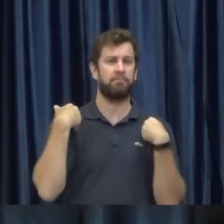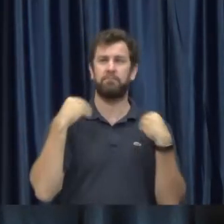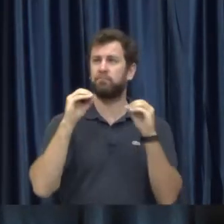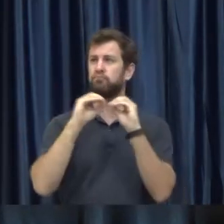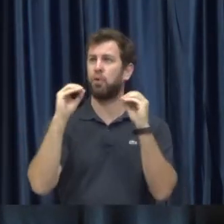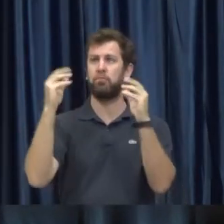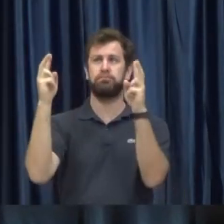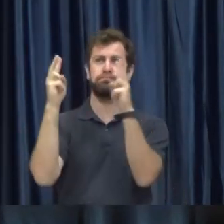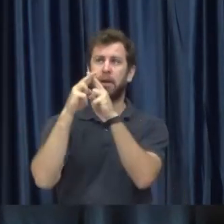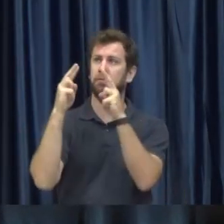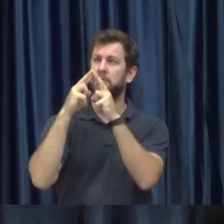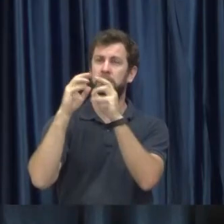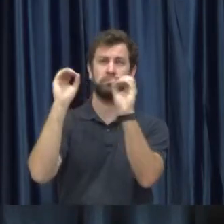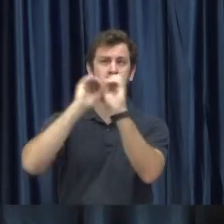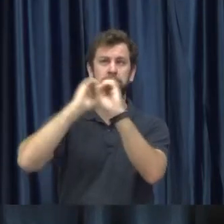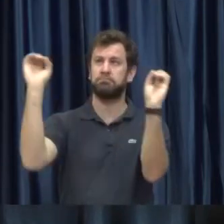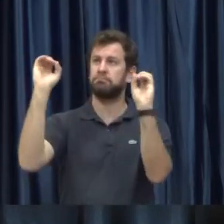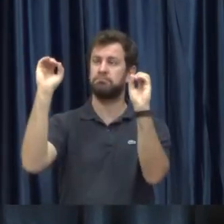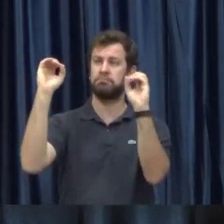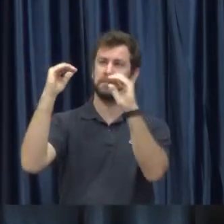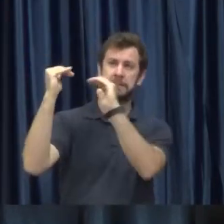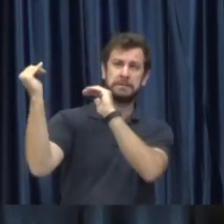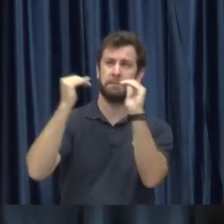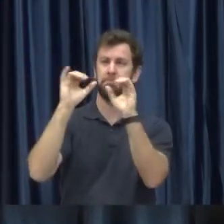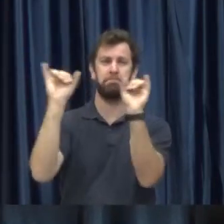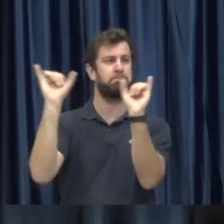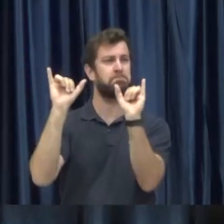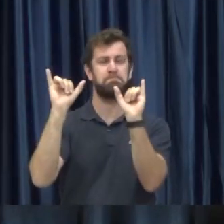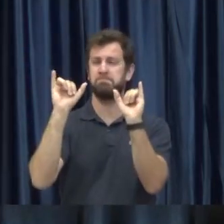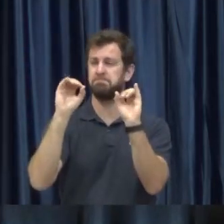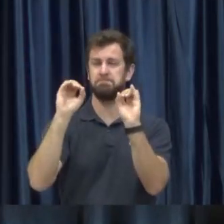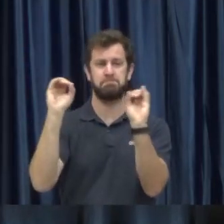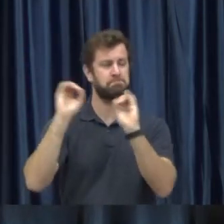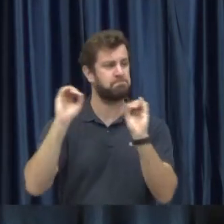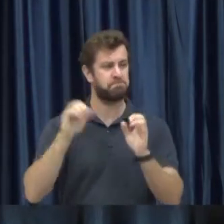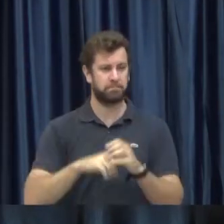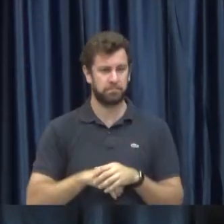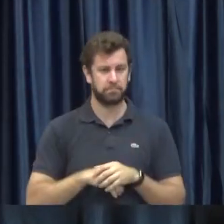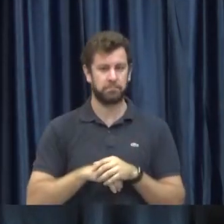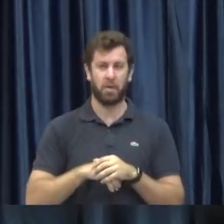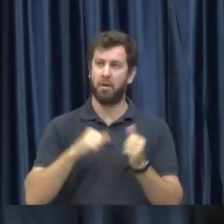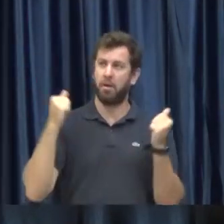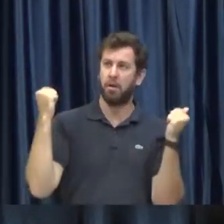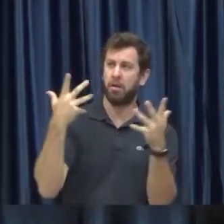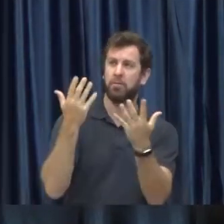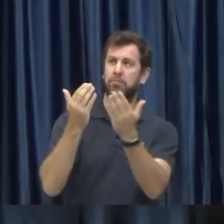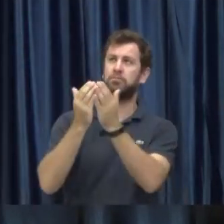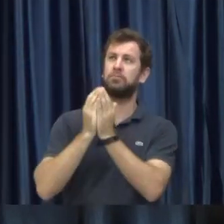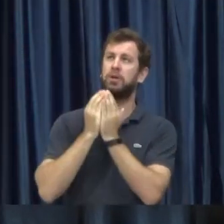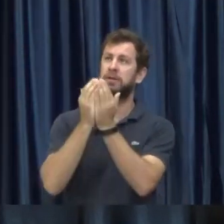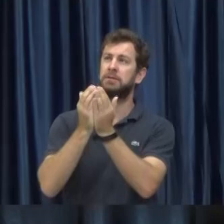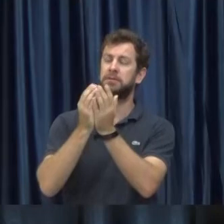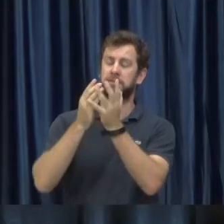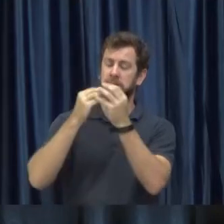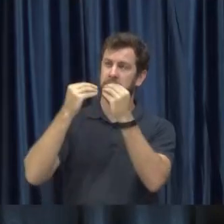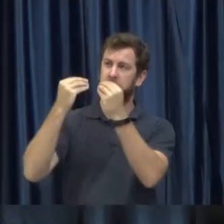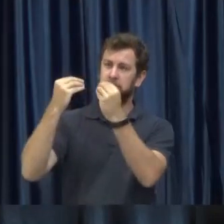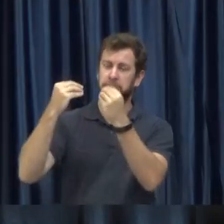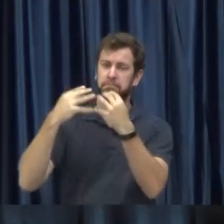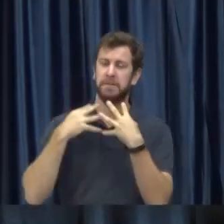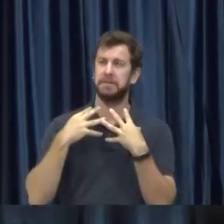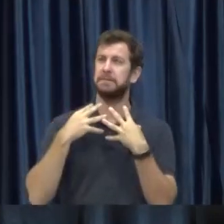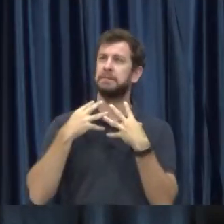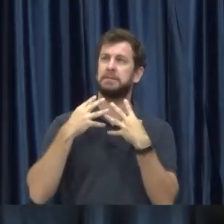partners. Surely, all the praise, all the blessings, and